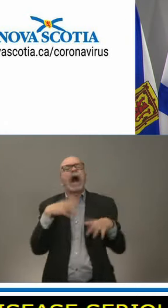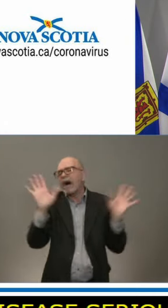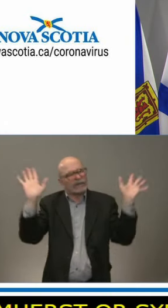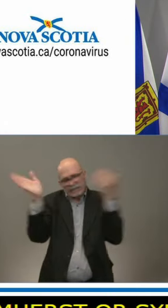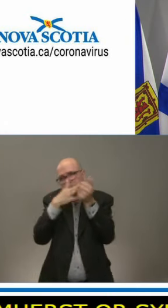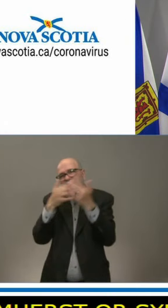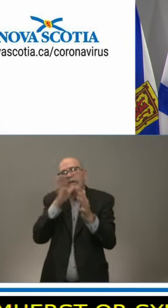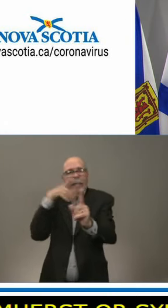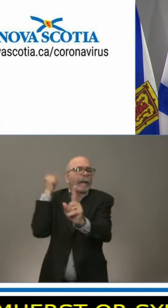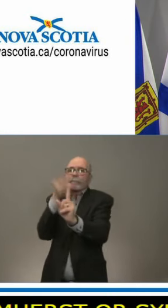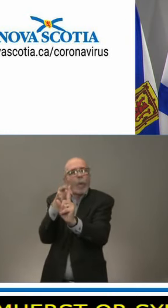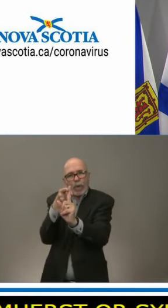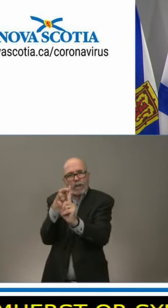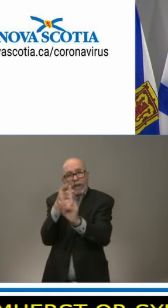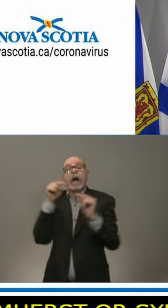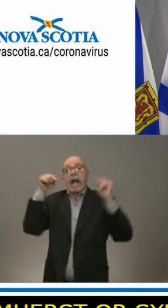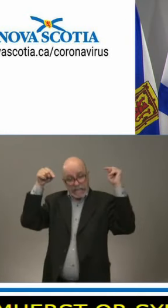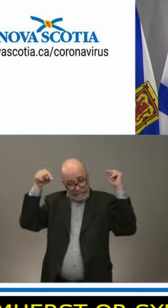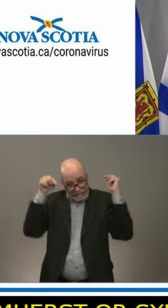Luck.